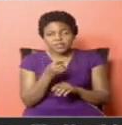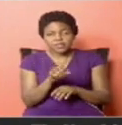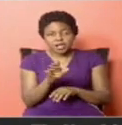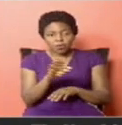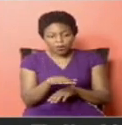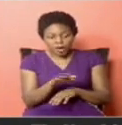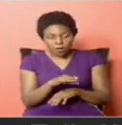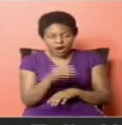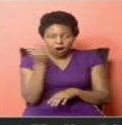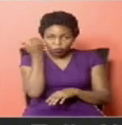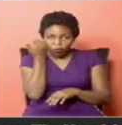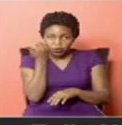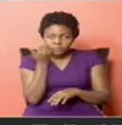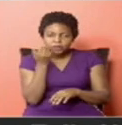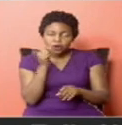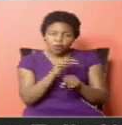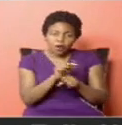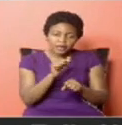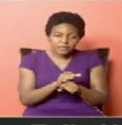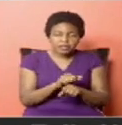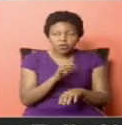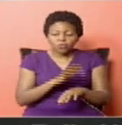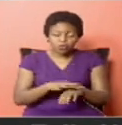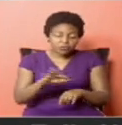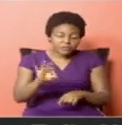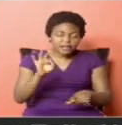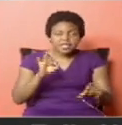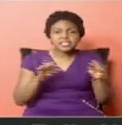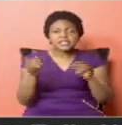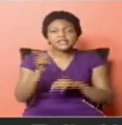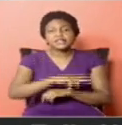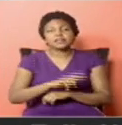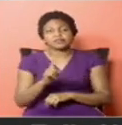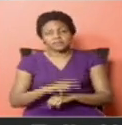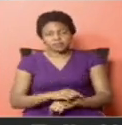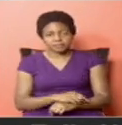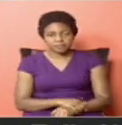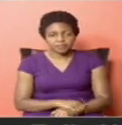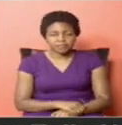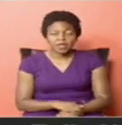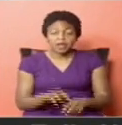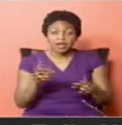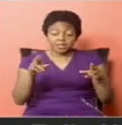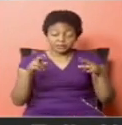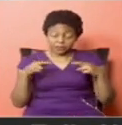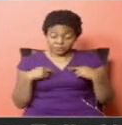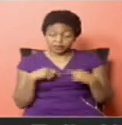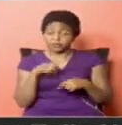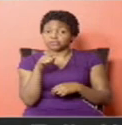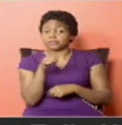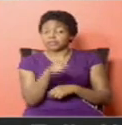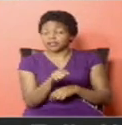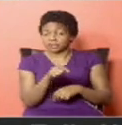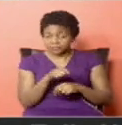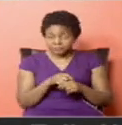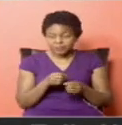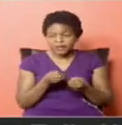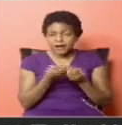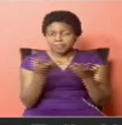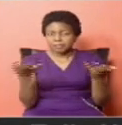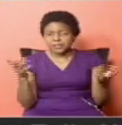magisterial areas on selected days only. As a result of this,